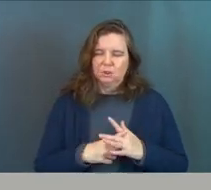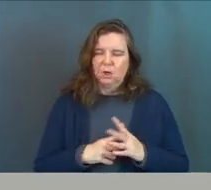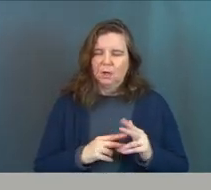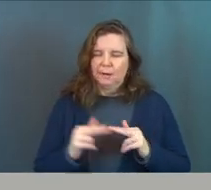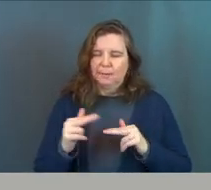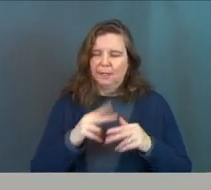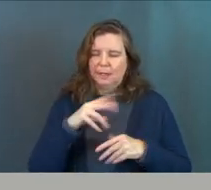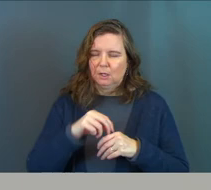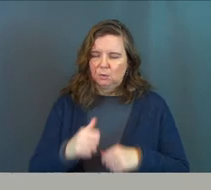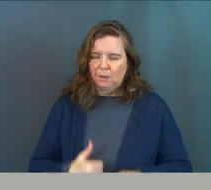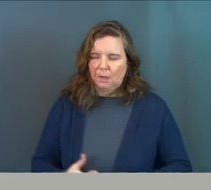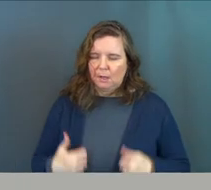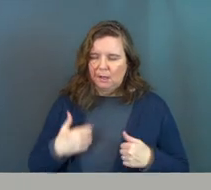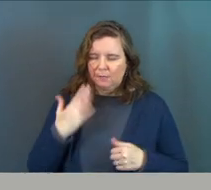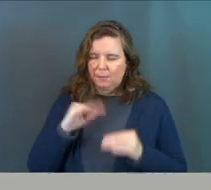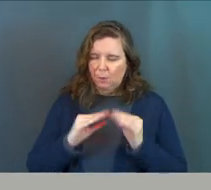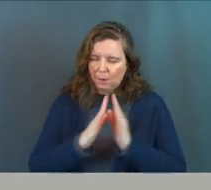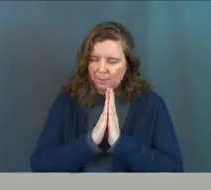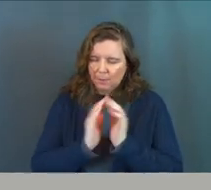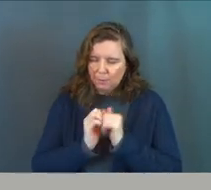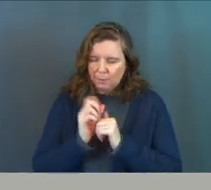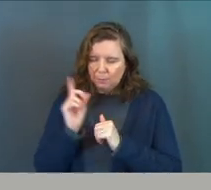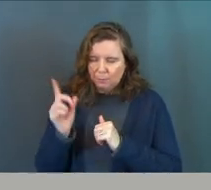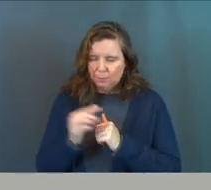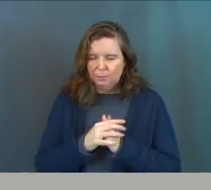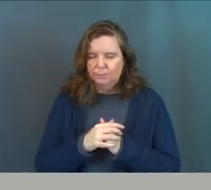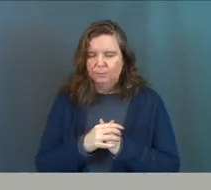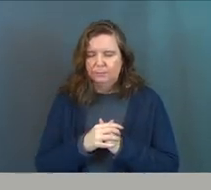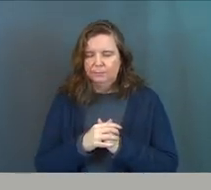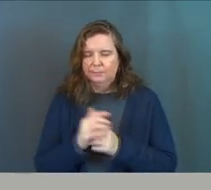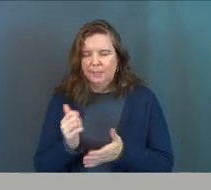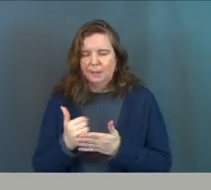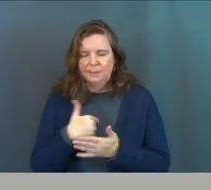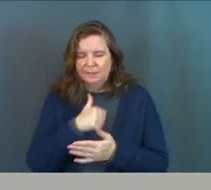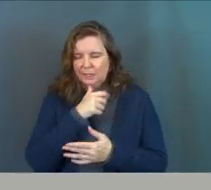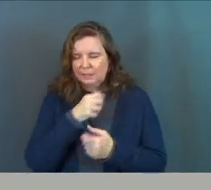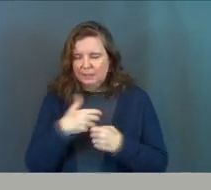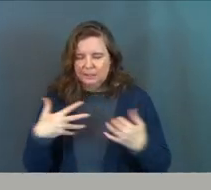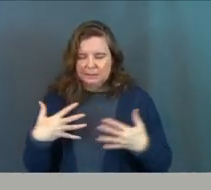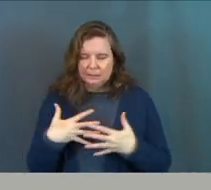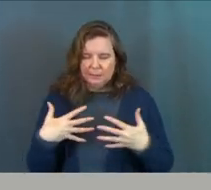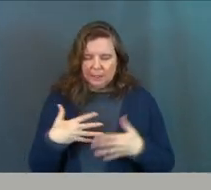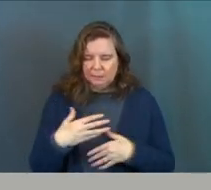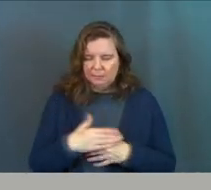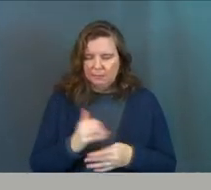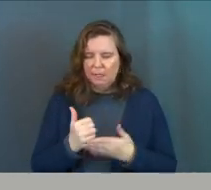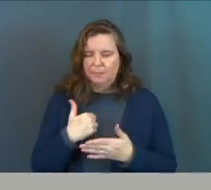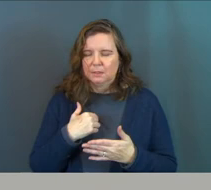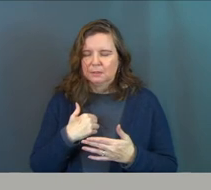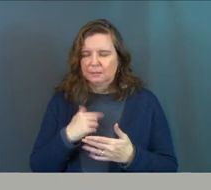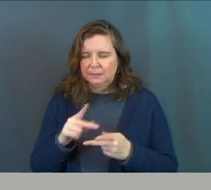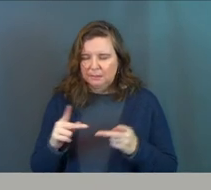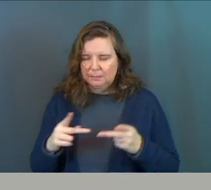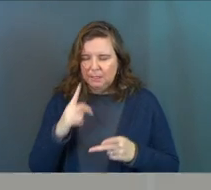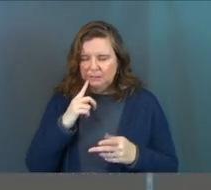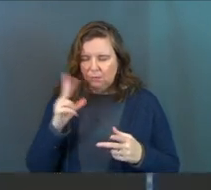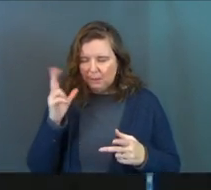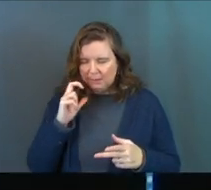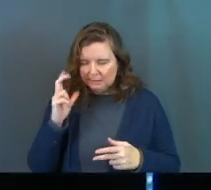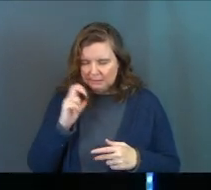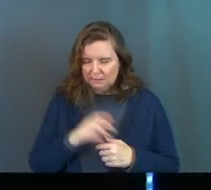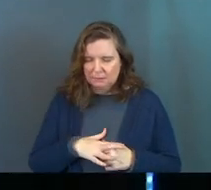start building that into our lives? God, more prayer with you. Help us not to get intimidated. Help us to build space for